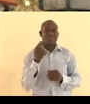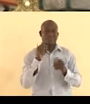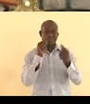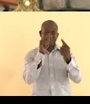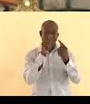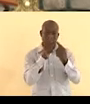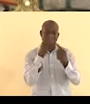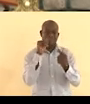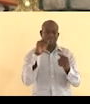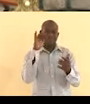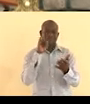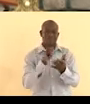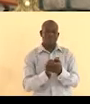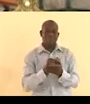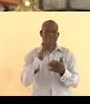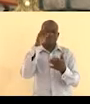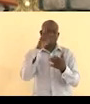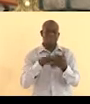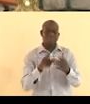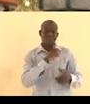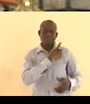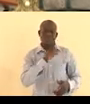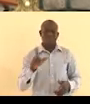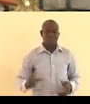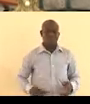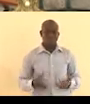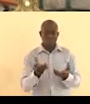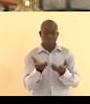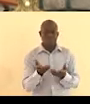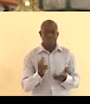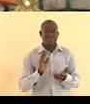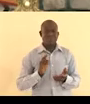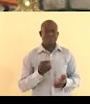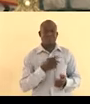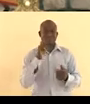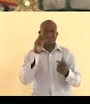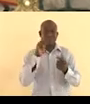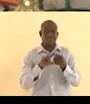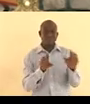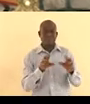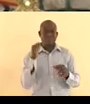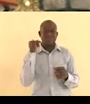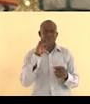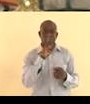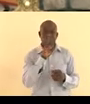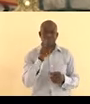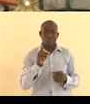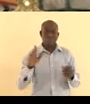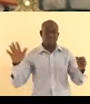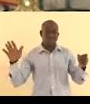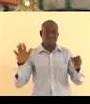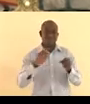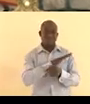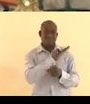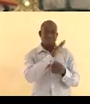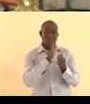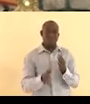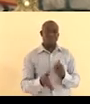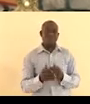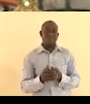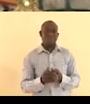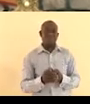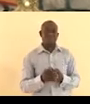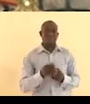The point is that what the Lord wants us to do is to trust completely in him. By the time you